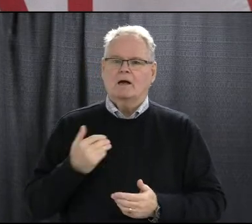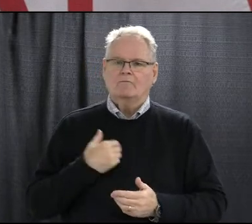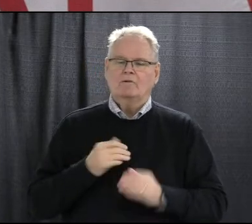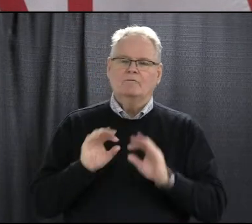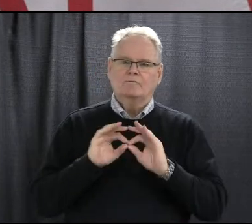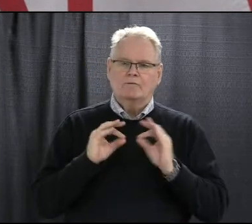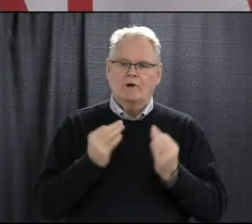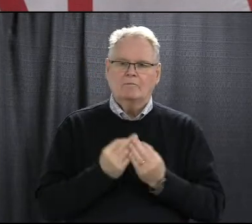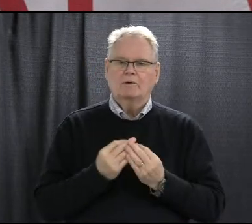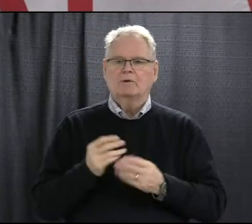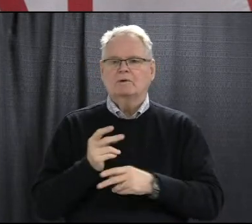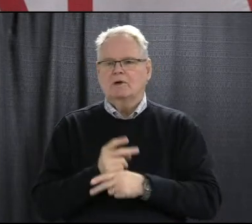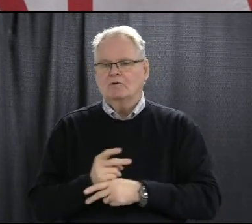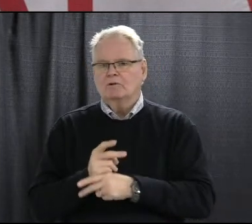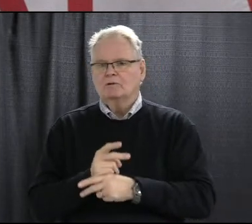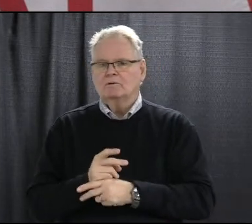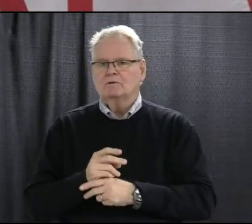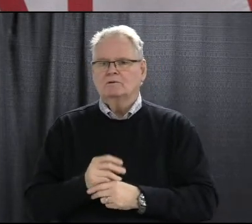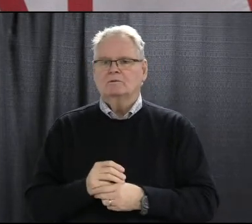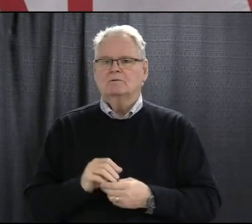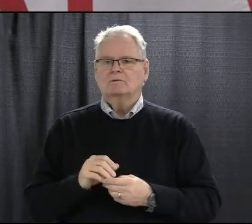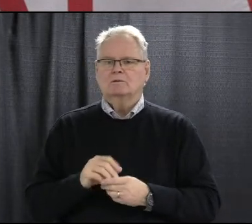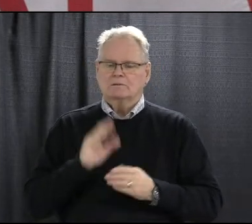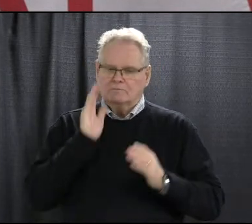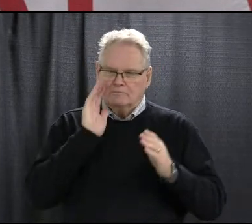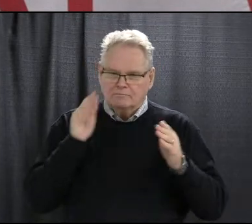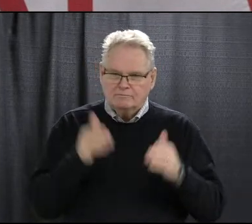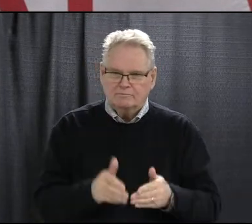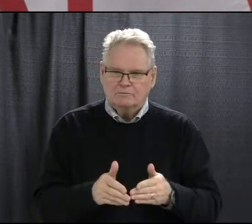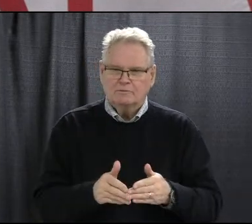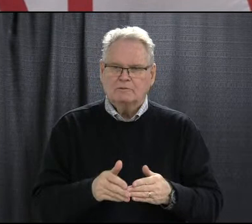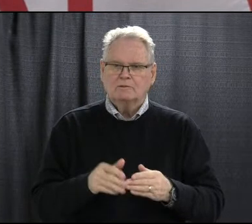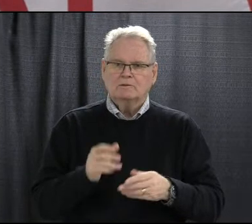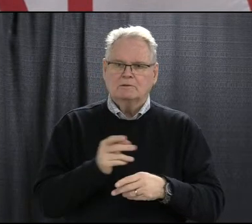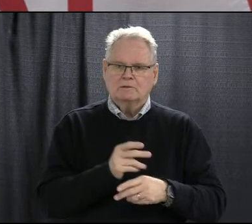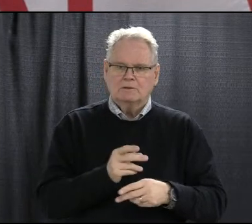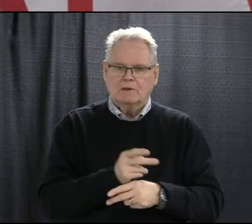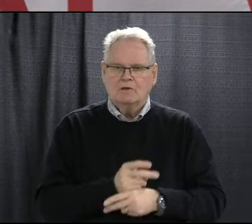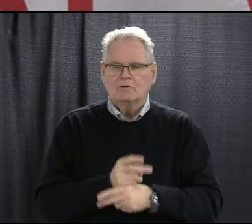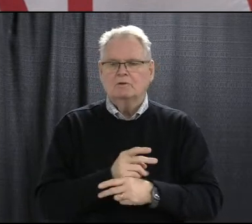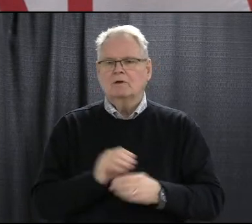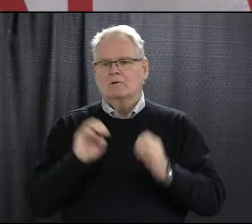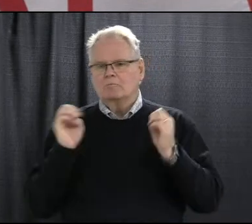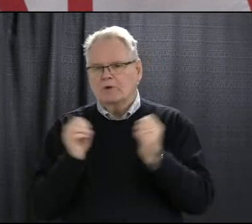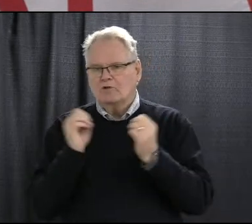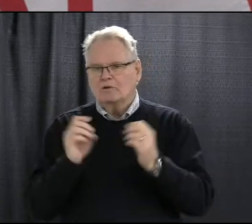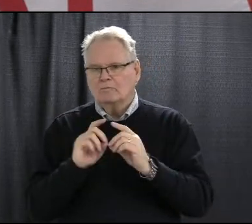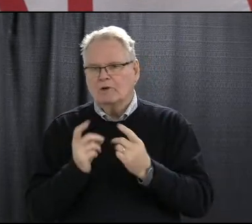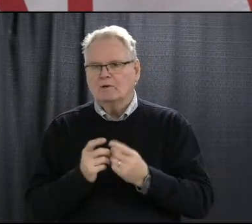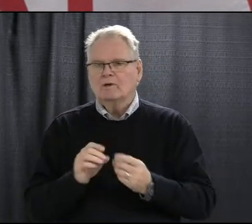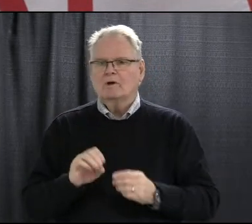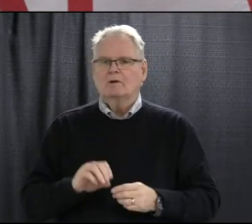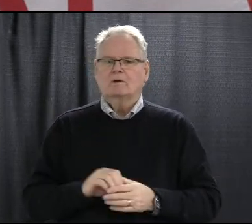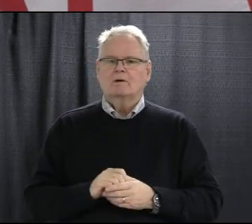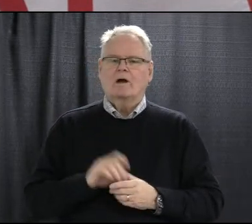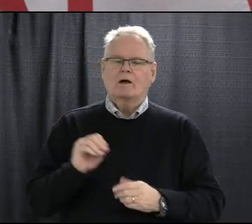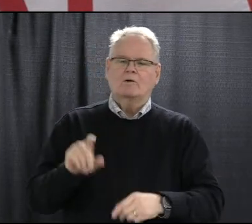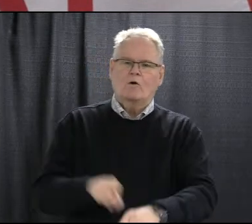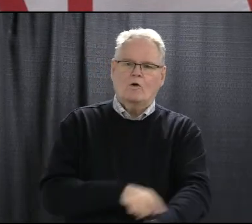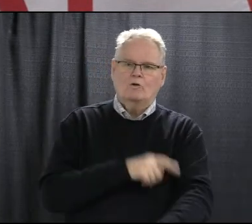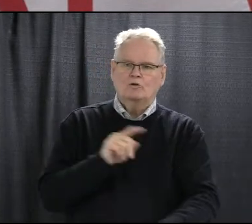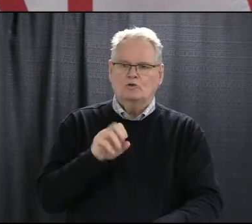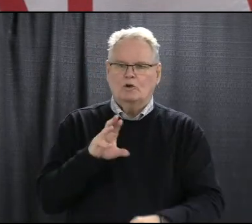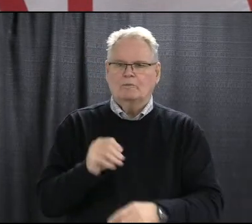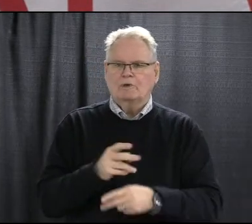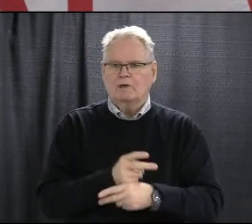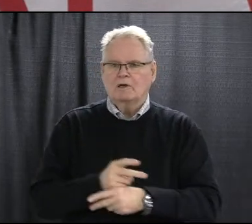care, emergency departments, restorative care, assisted living, and long-term care settings. Currently,